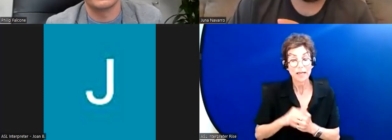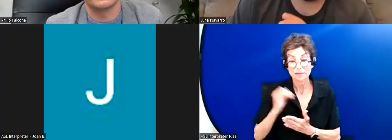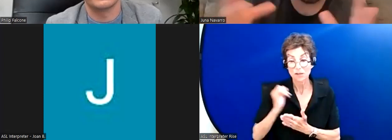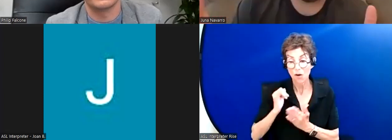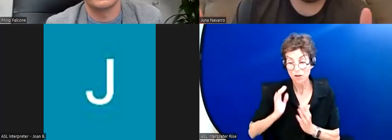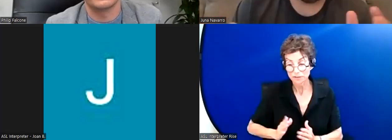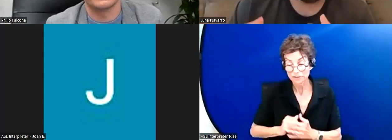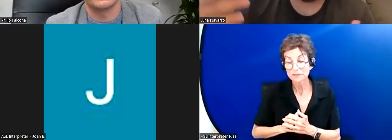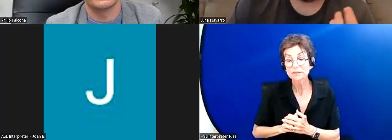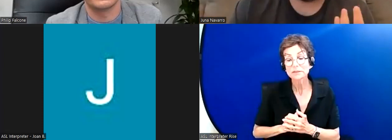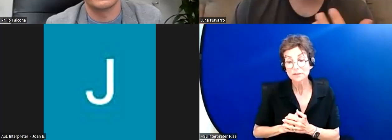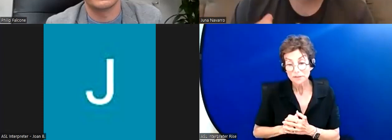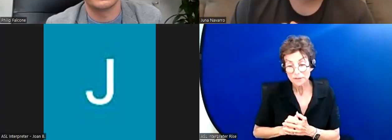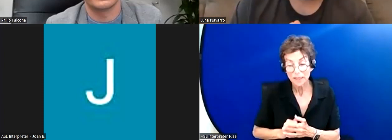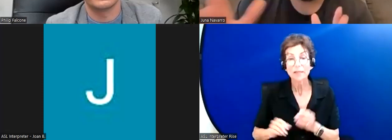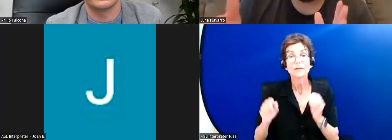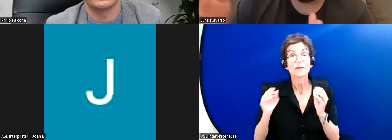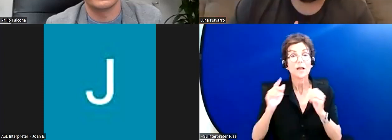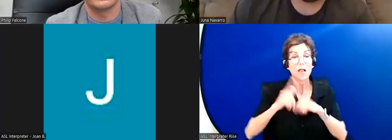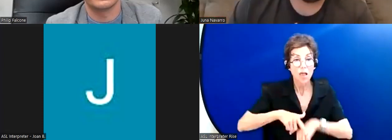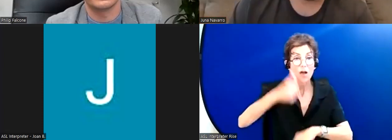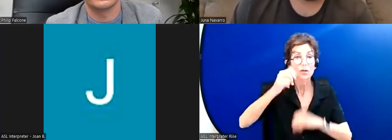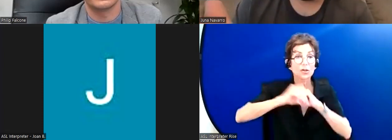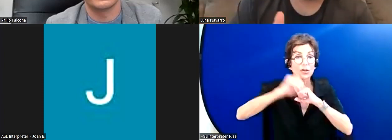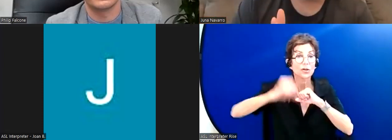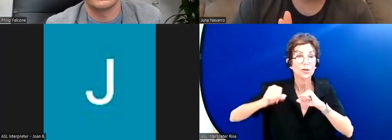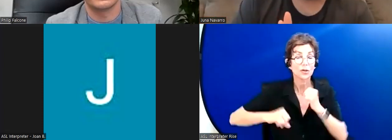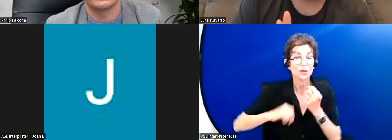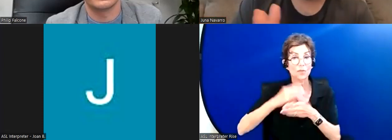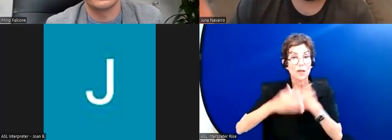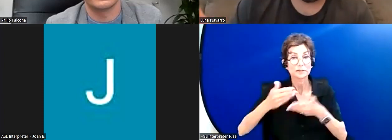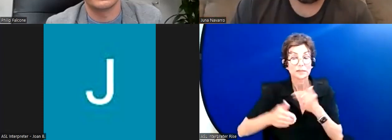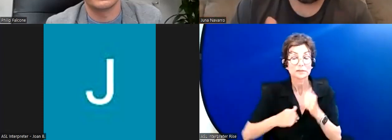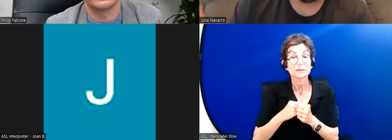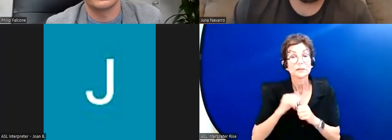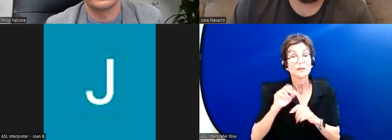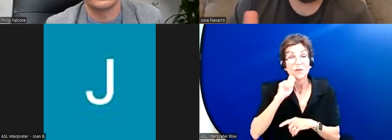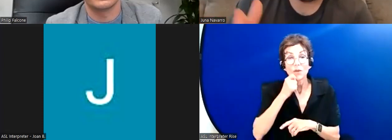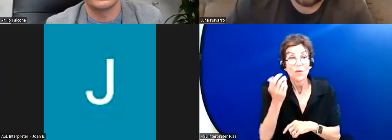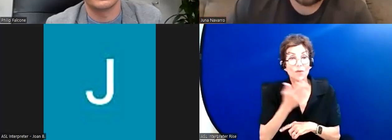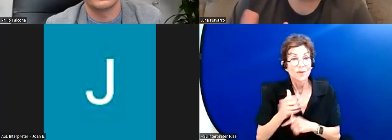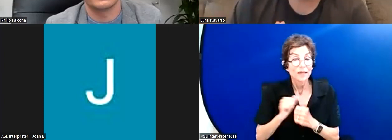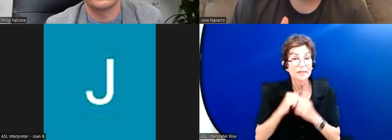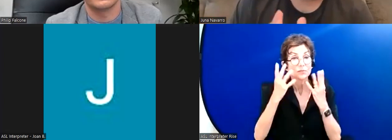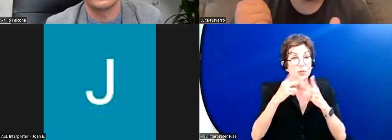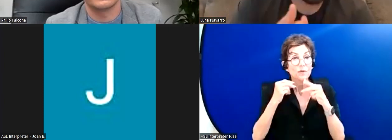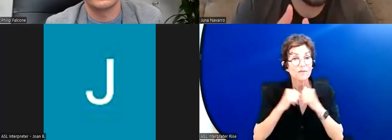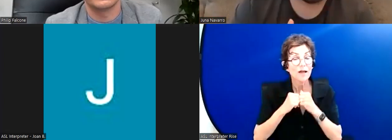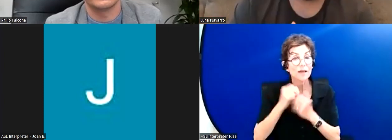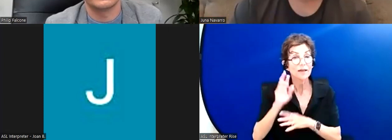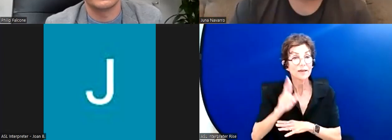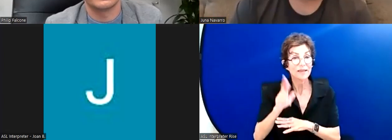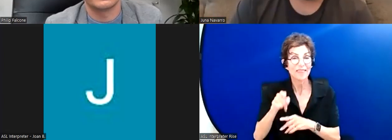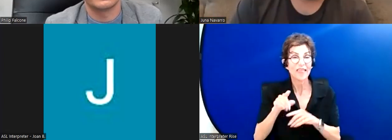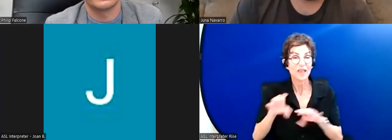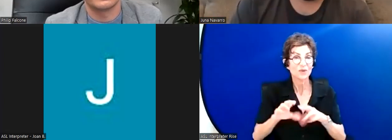then this process is going to be even longer. The cool thing about Beautify Riverside right now is that they're doing all the legwork on behalf of the artists, and then really plugging the